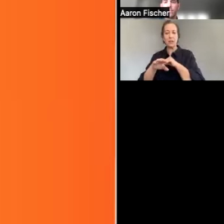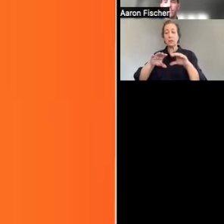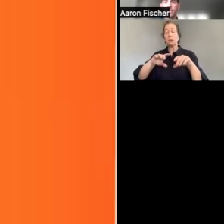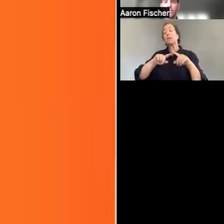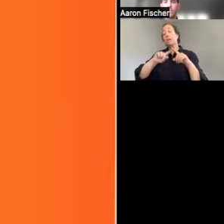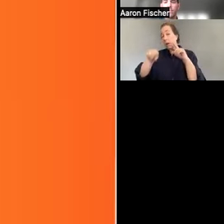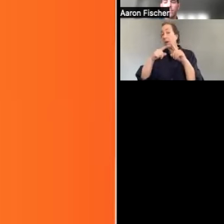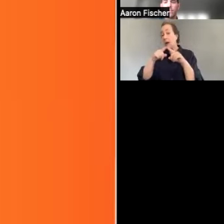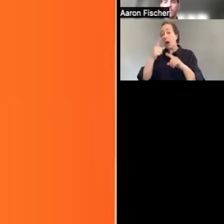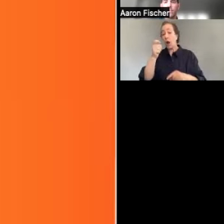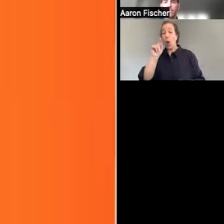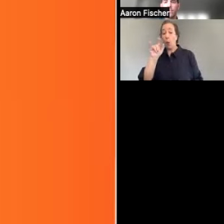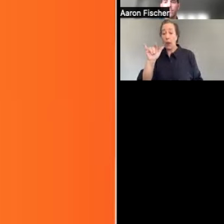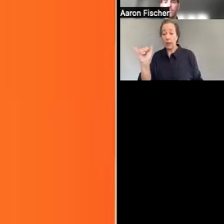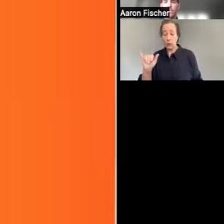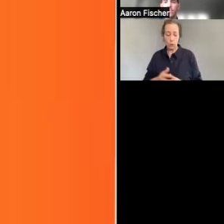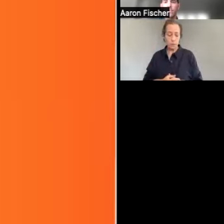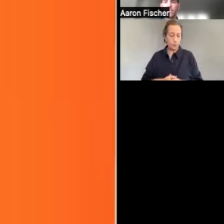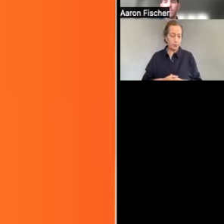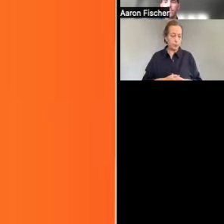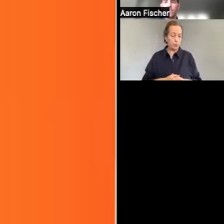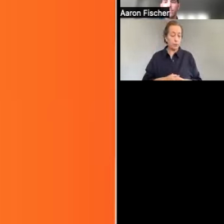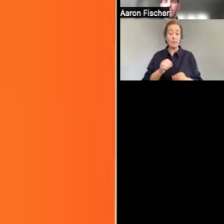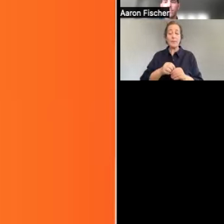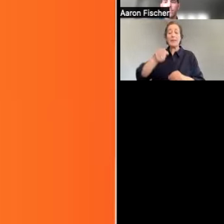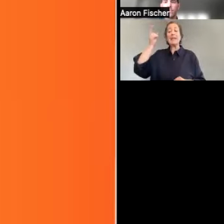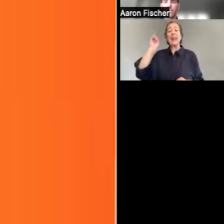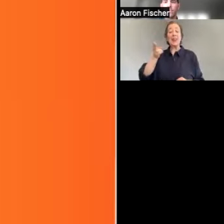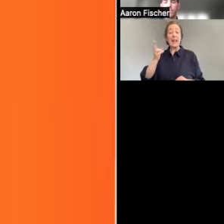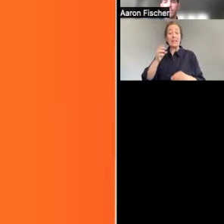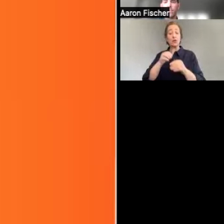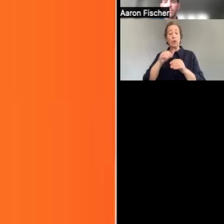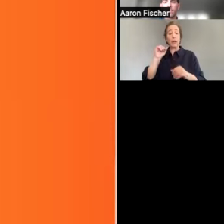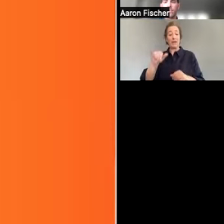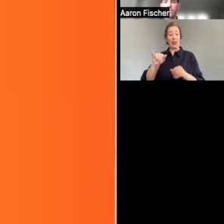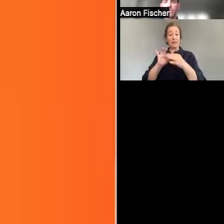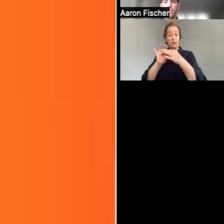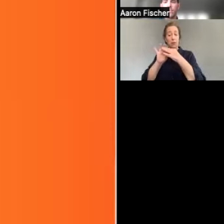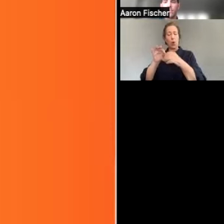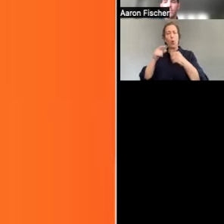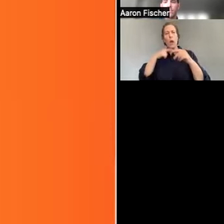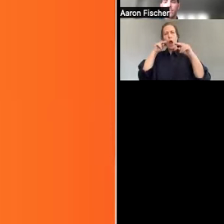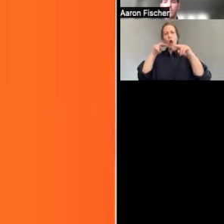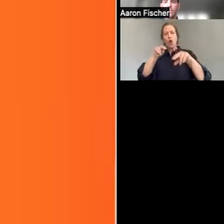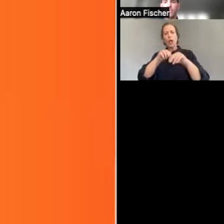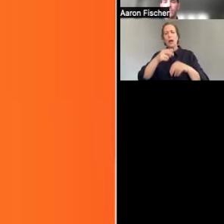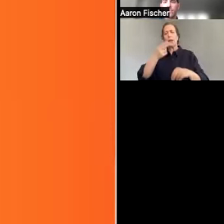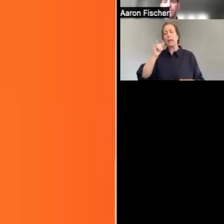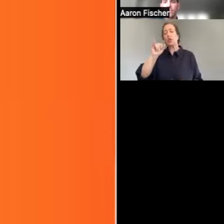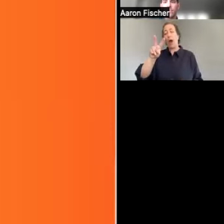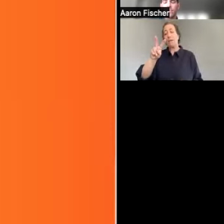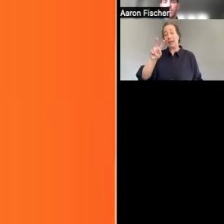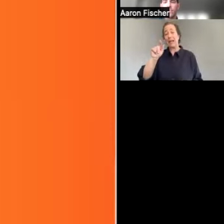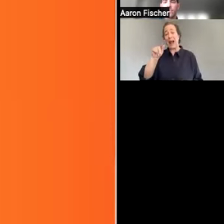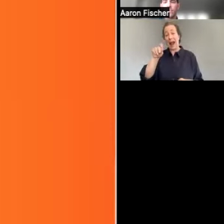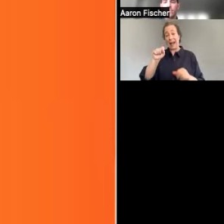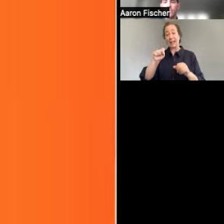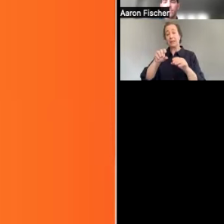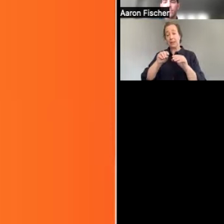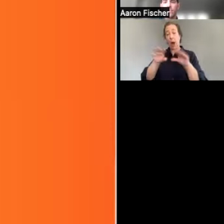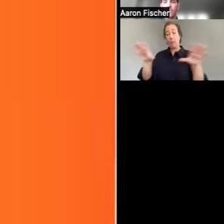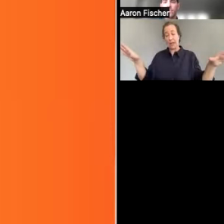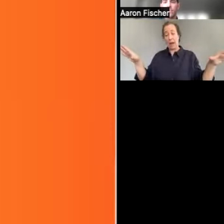well. In the history of the medical legal partnership movement, especially looking at our HIV/AIDS epidemic, we saw health centers